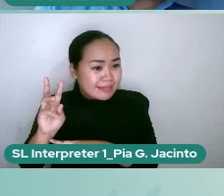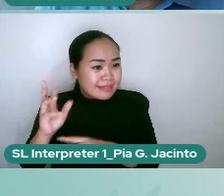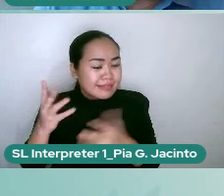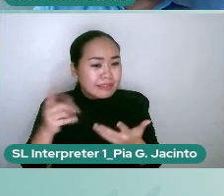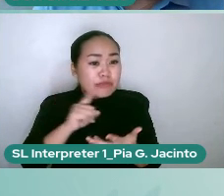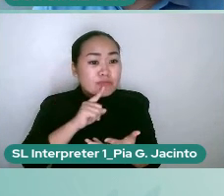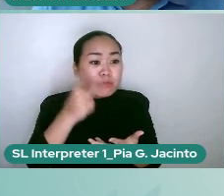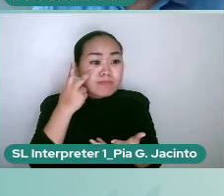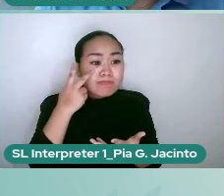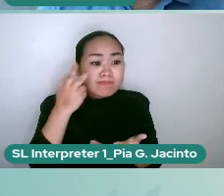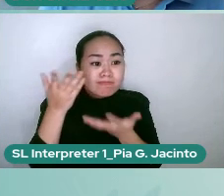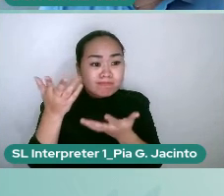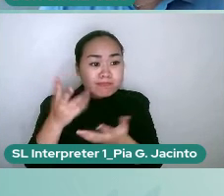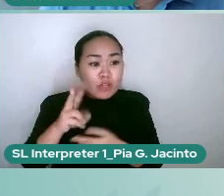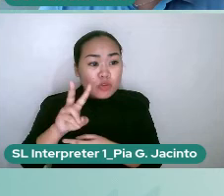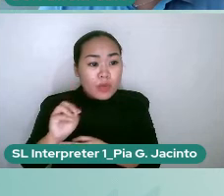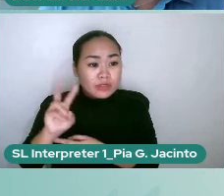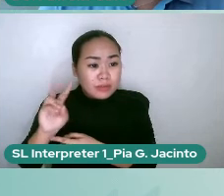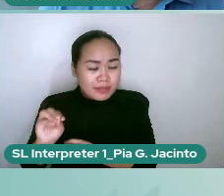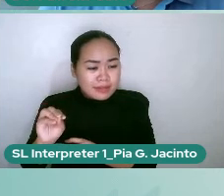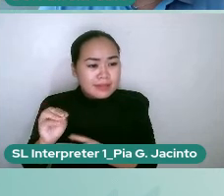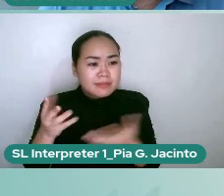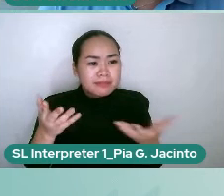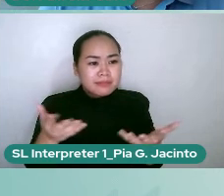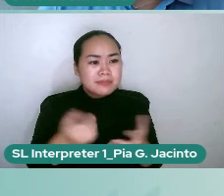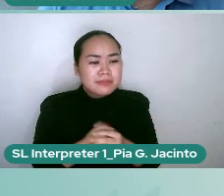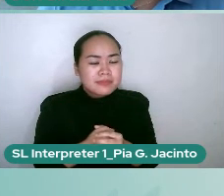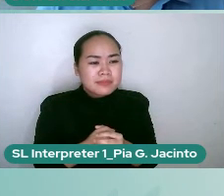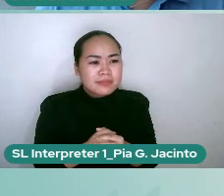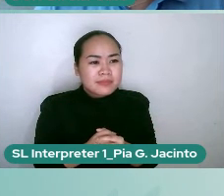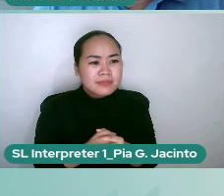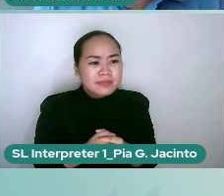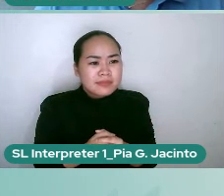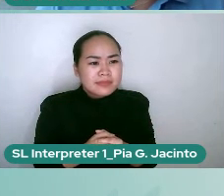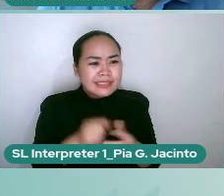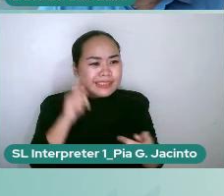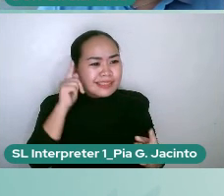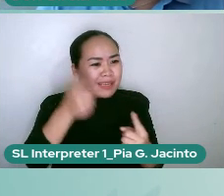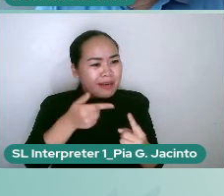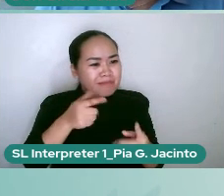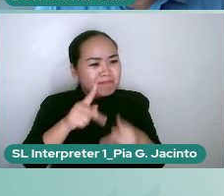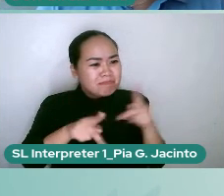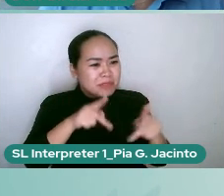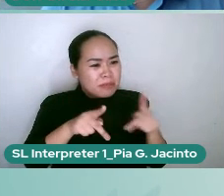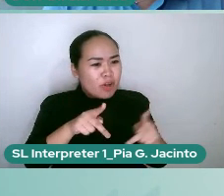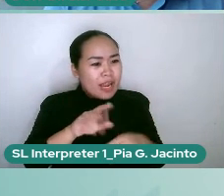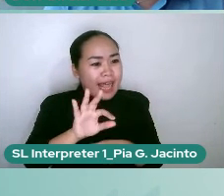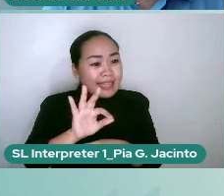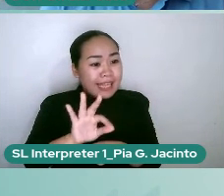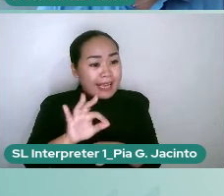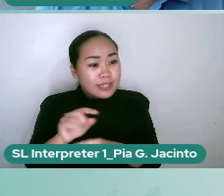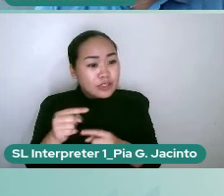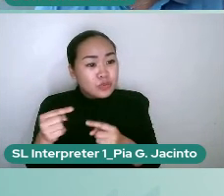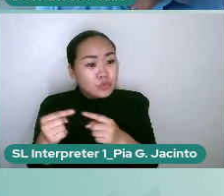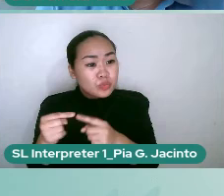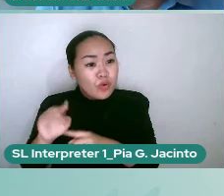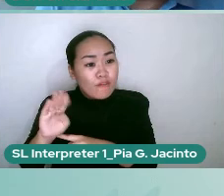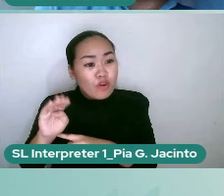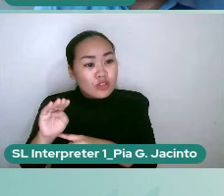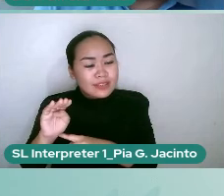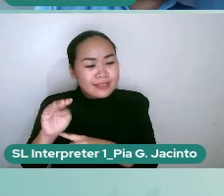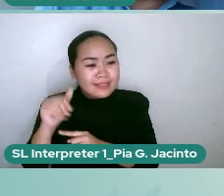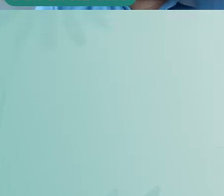in 2020, our target population of 9 to 14 school age